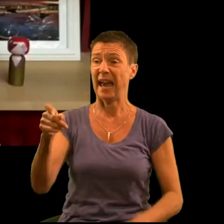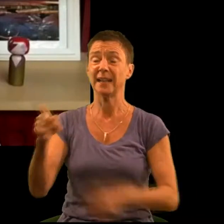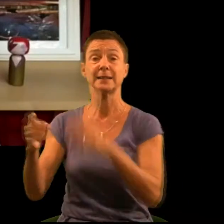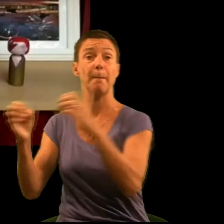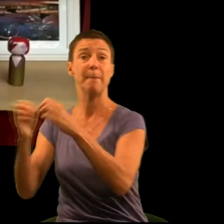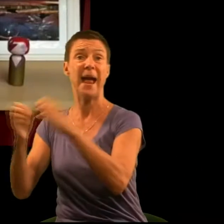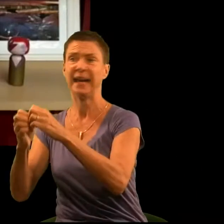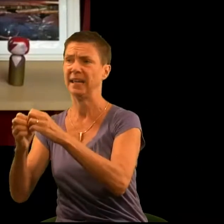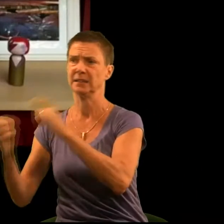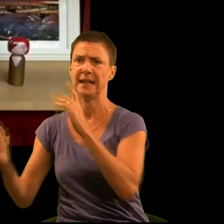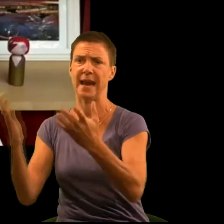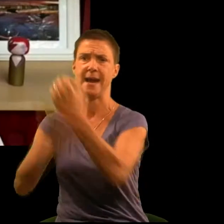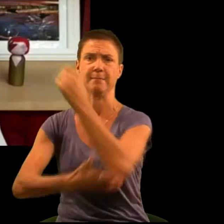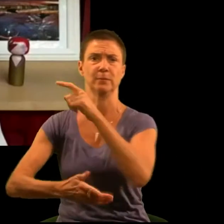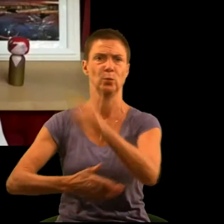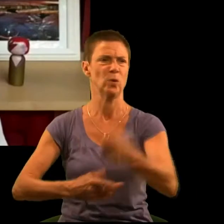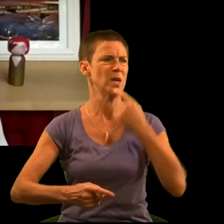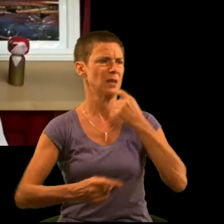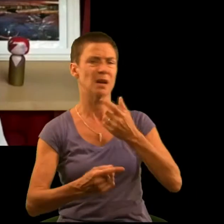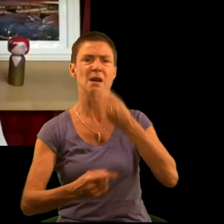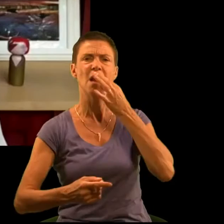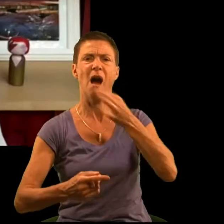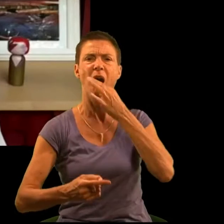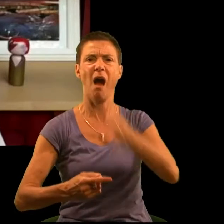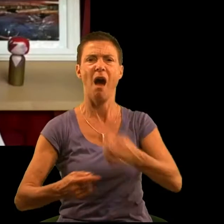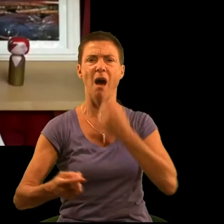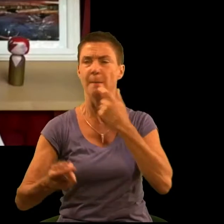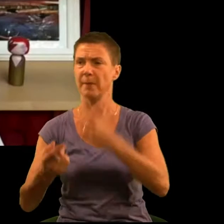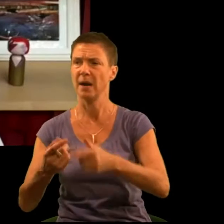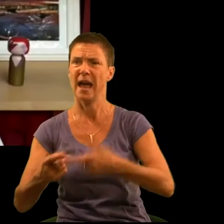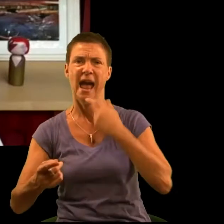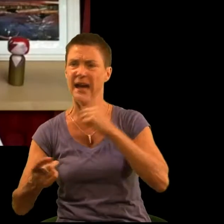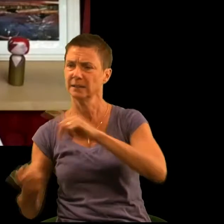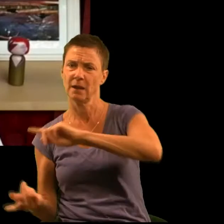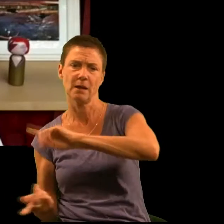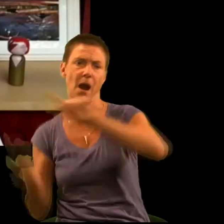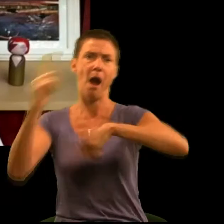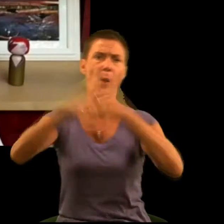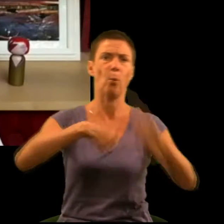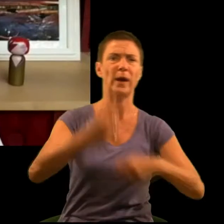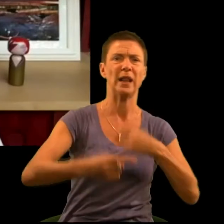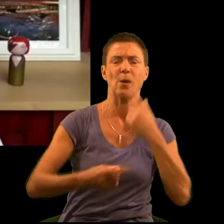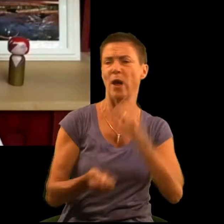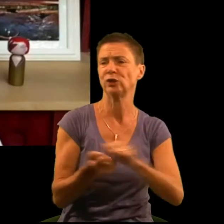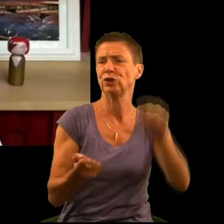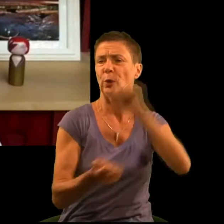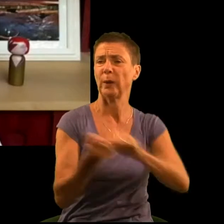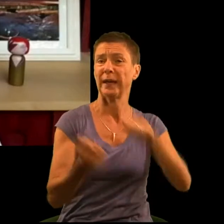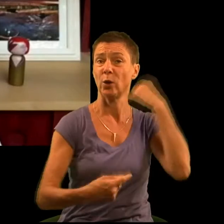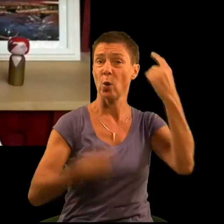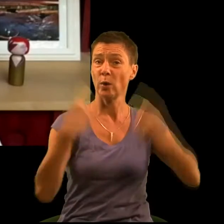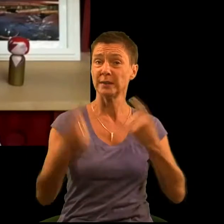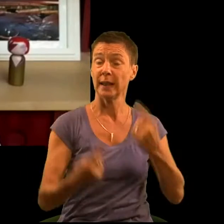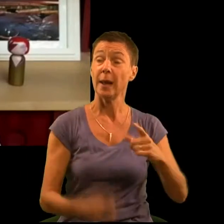them by stuffing several sticks of gum into his mouth and cartwheeling towards them while chewing noisily. He did this because Miles